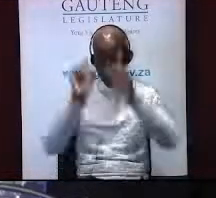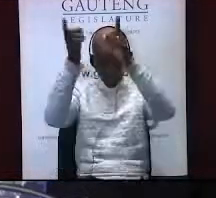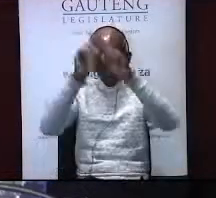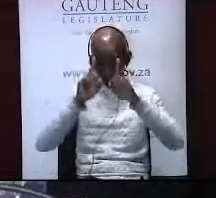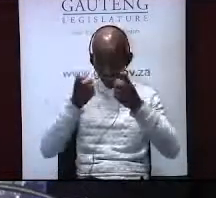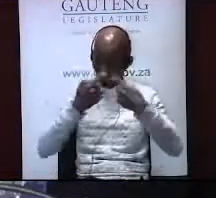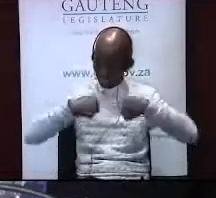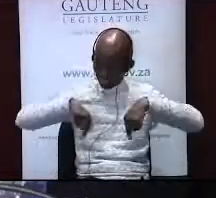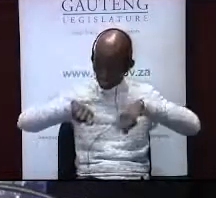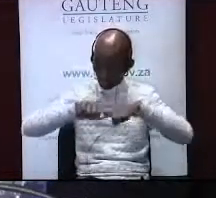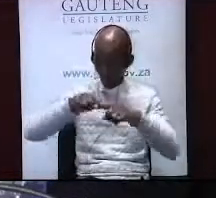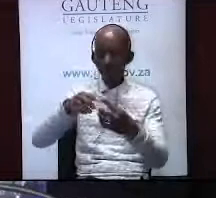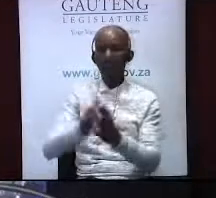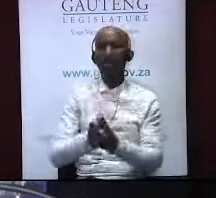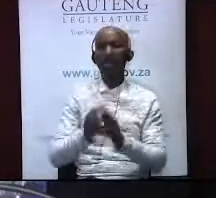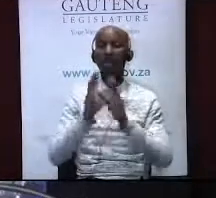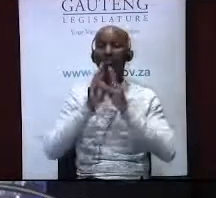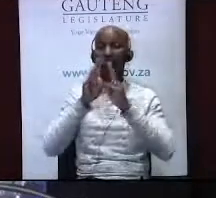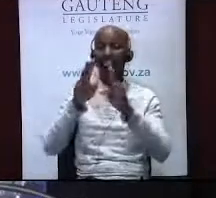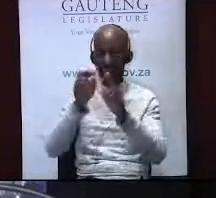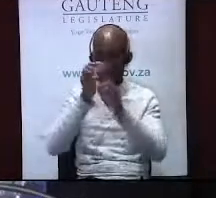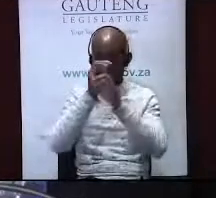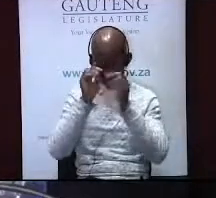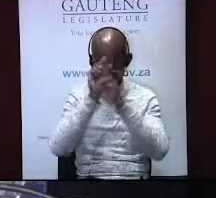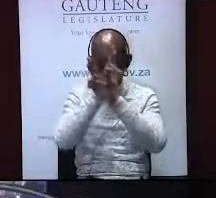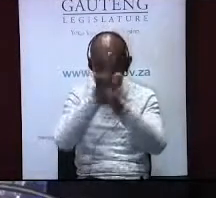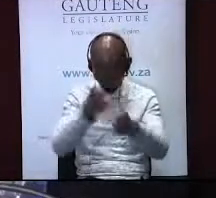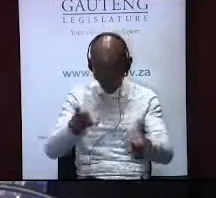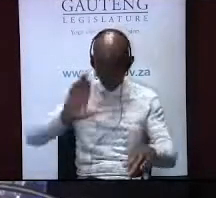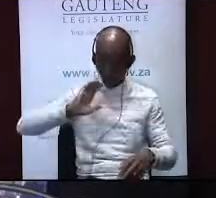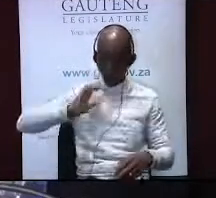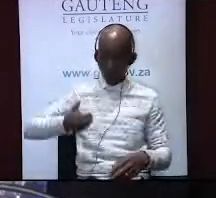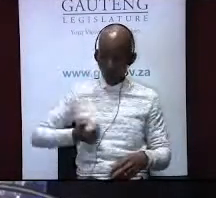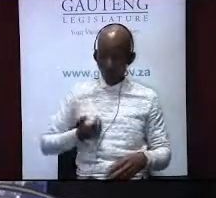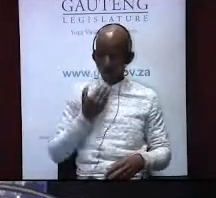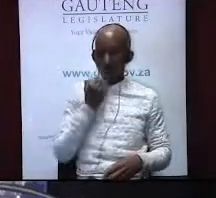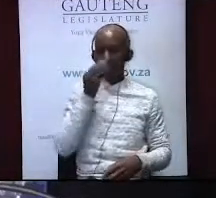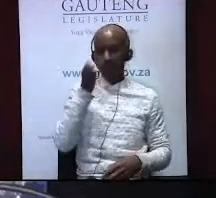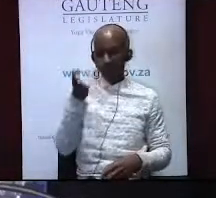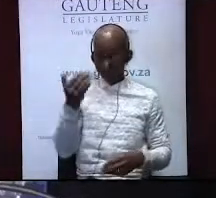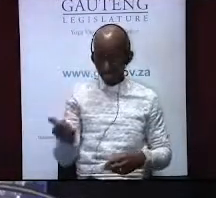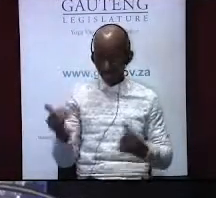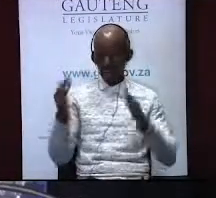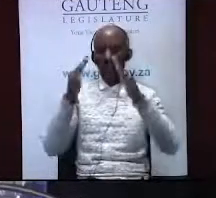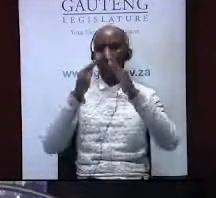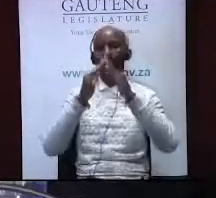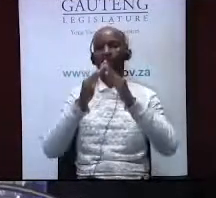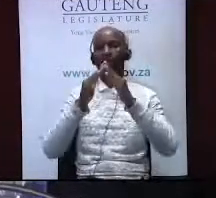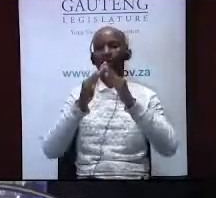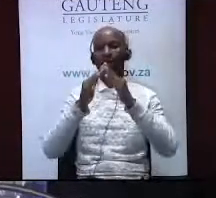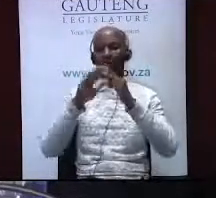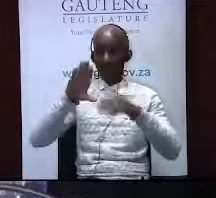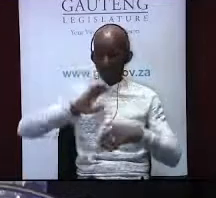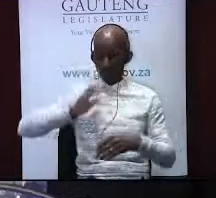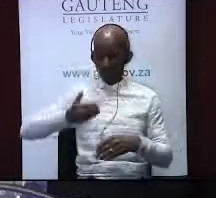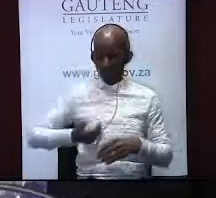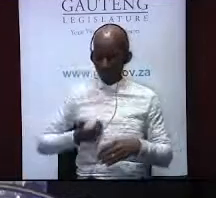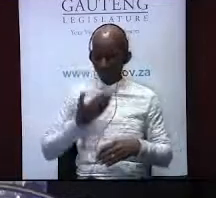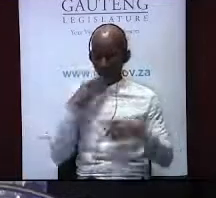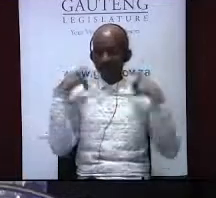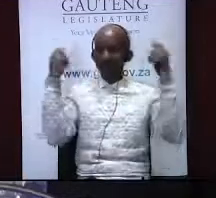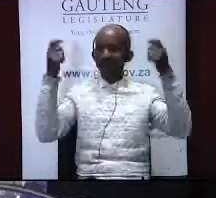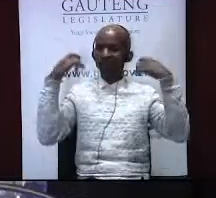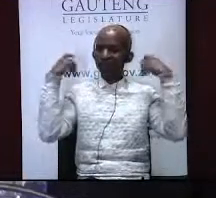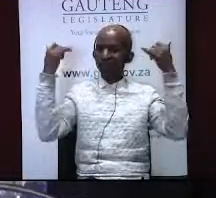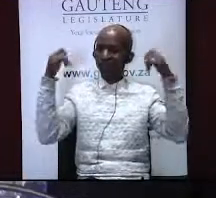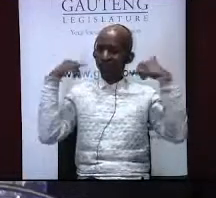especially our guests of honor, women that are present in this house, women that we are